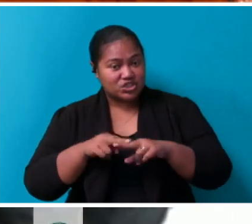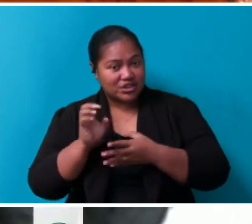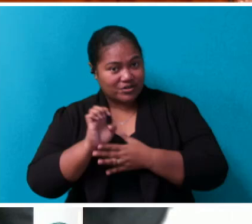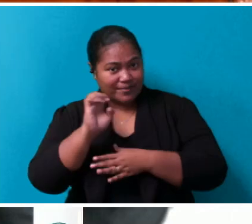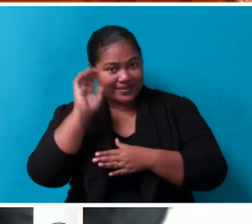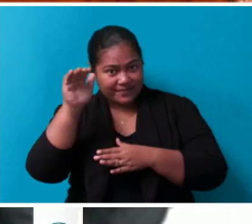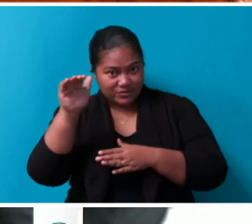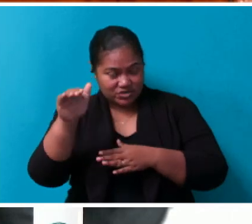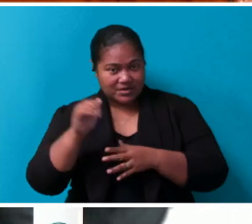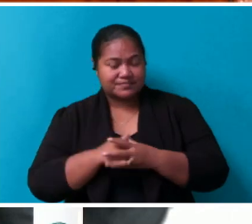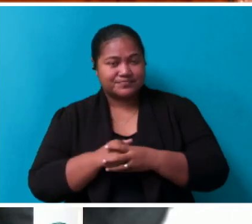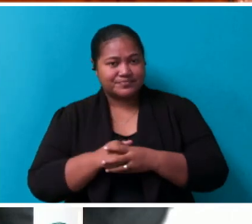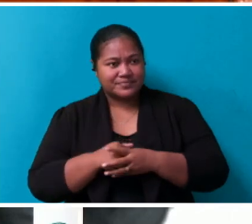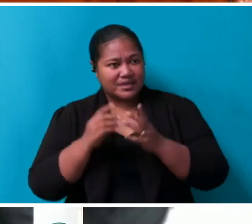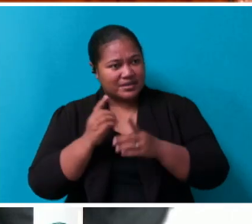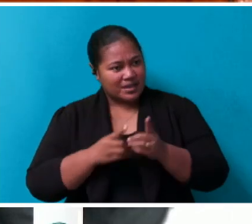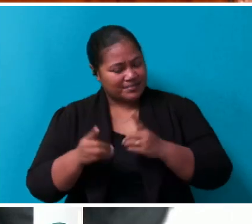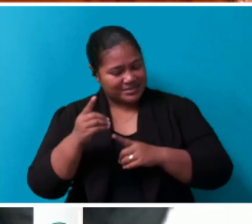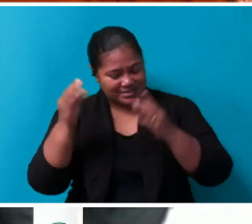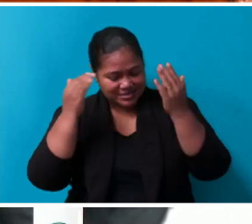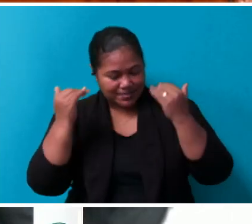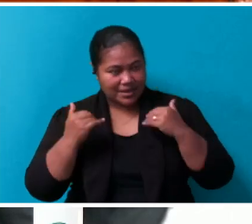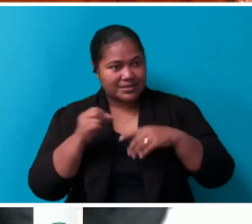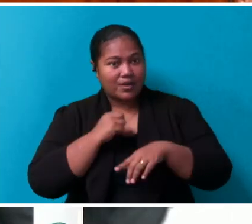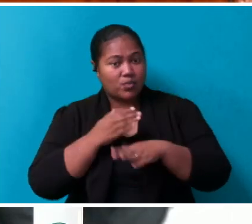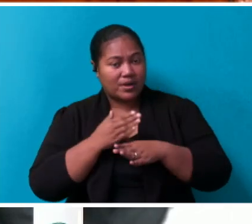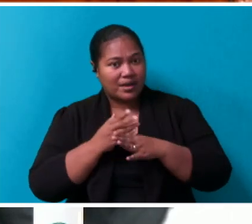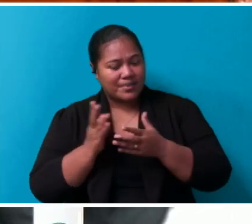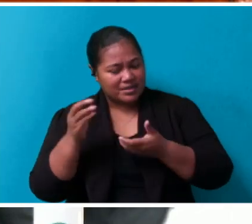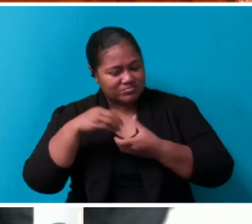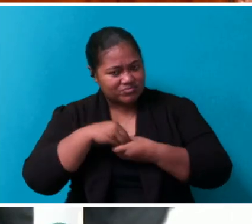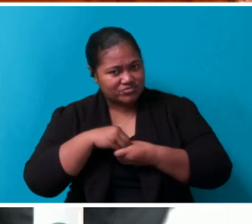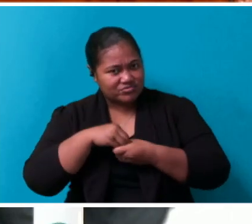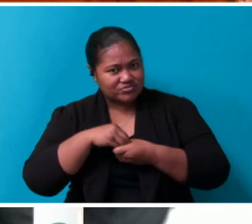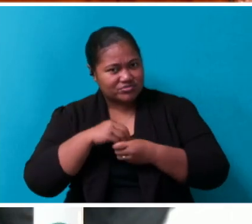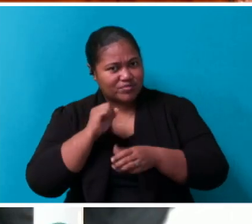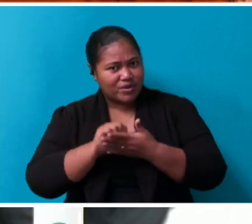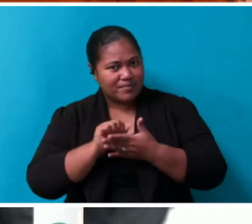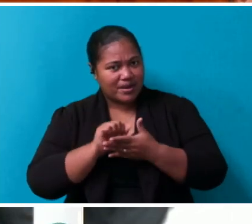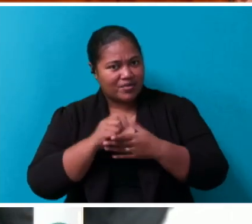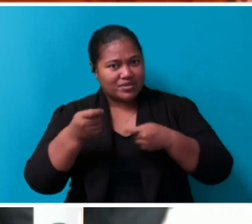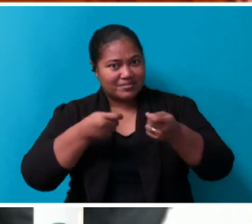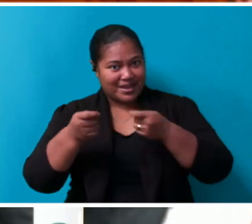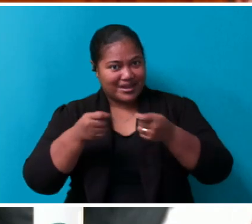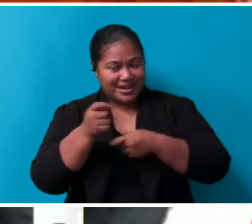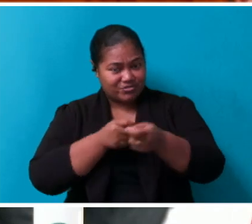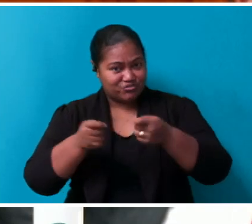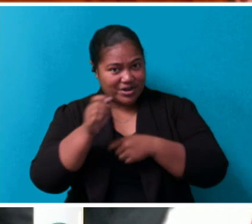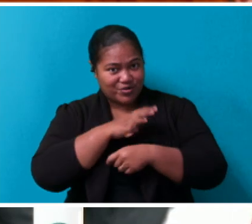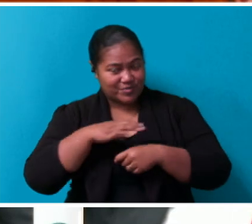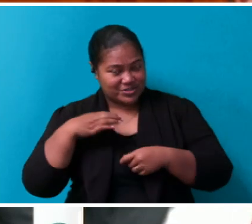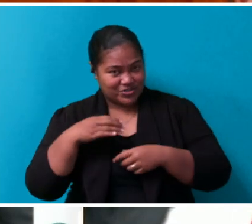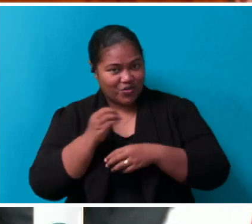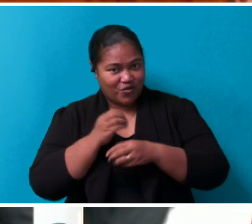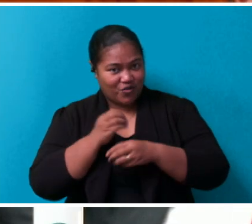Speaker, hinges on our ability to engage meaningfully with international markets, and our trade commission officers